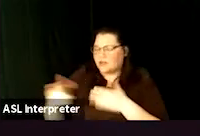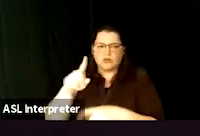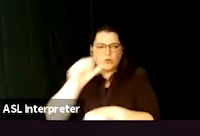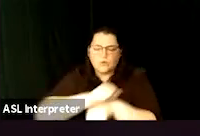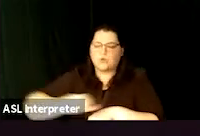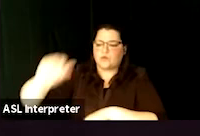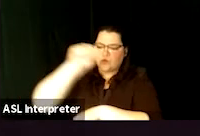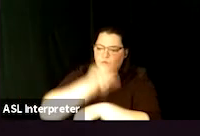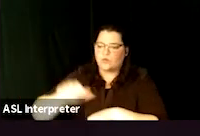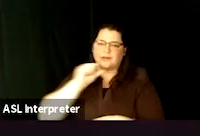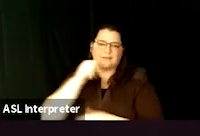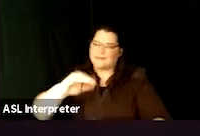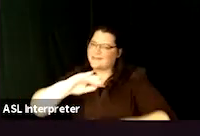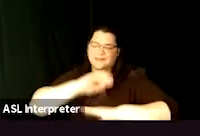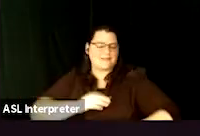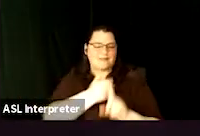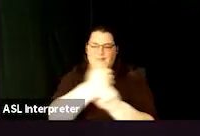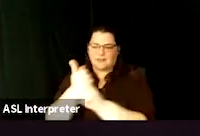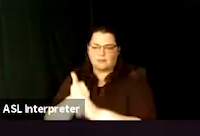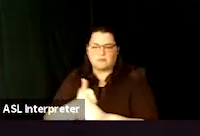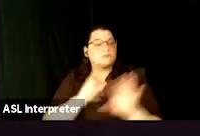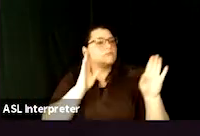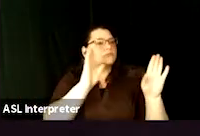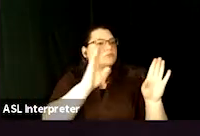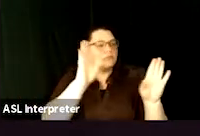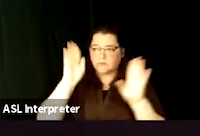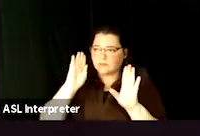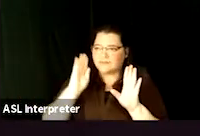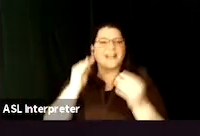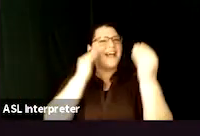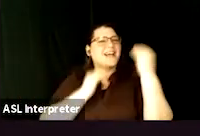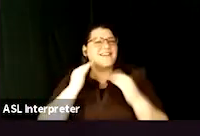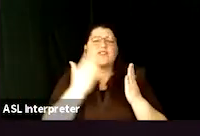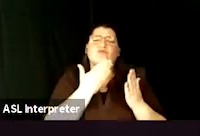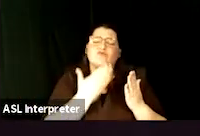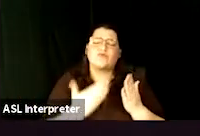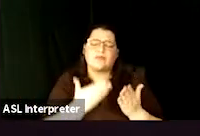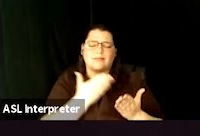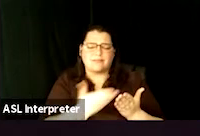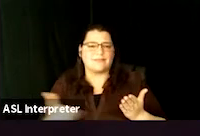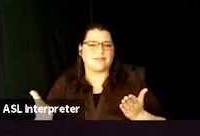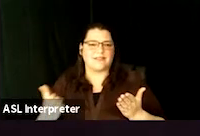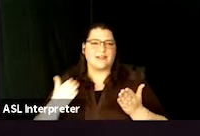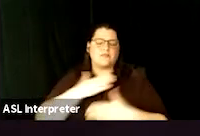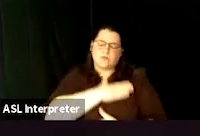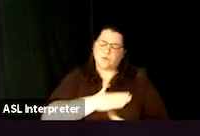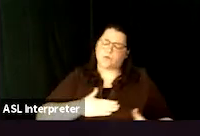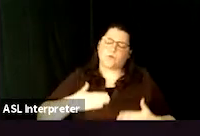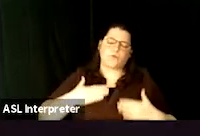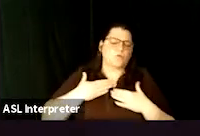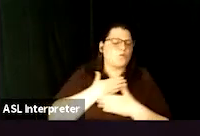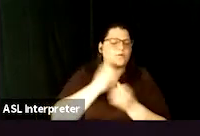good, and delight yourselves in rich food. Incline your ear and come to me.